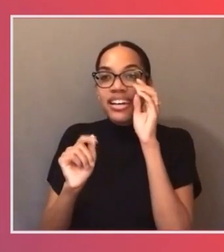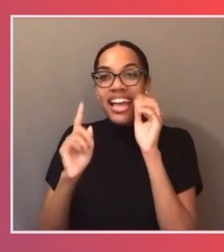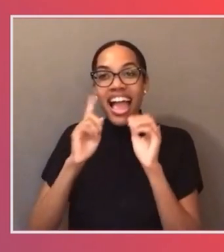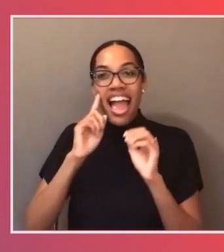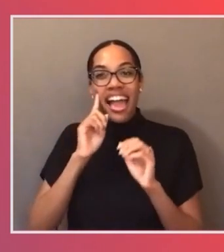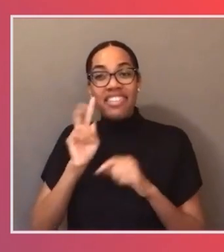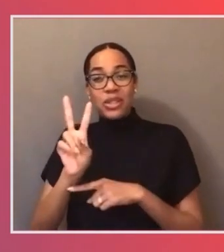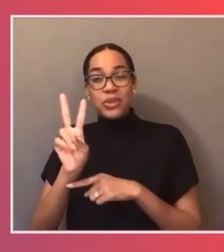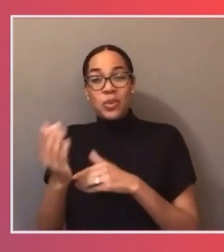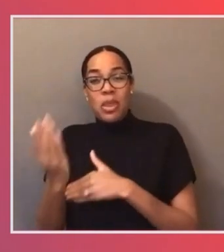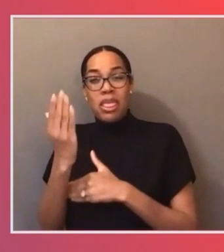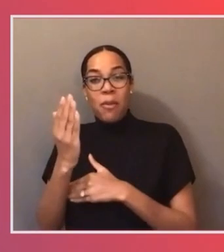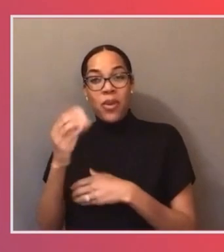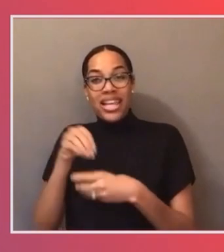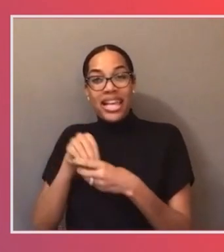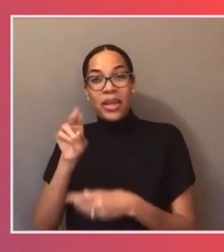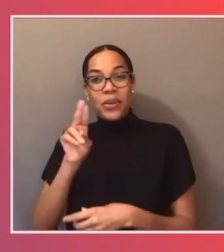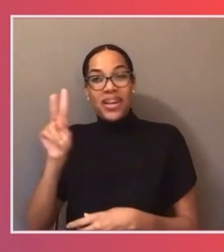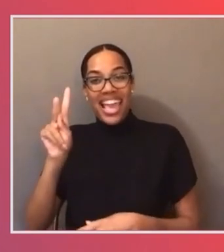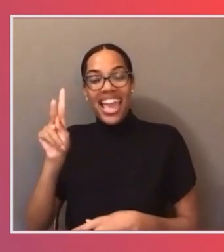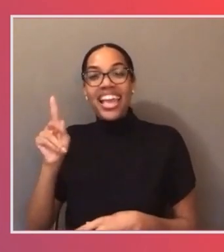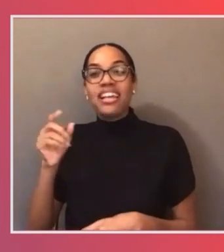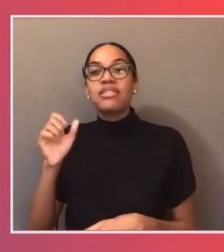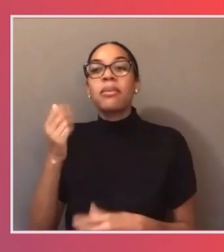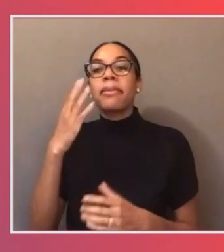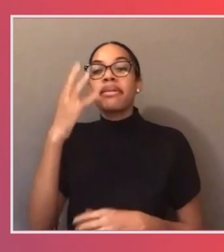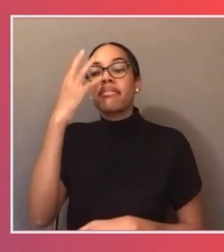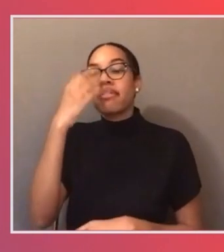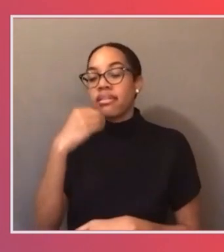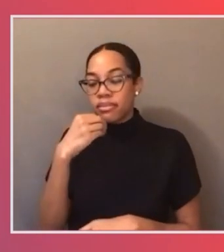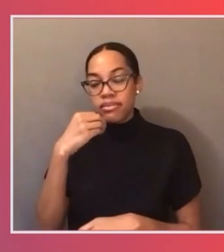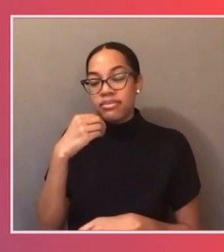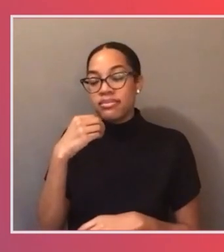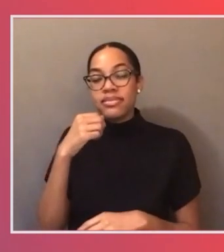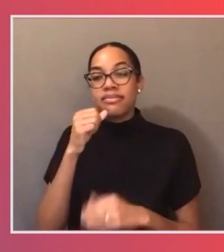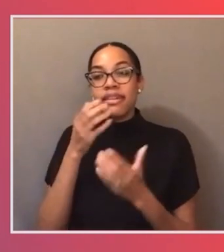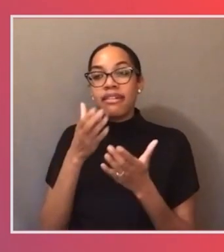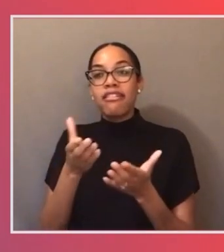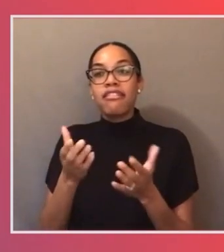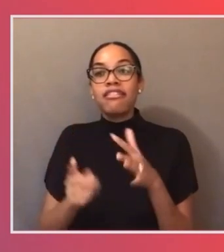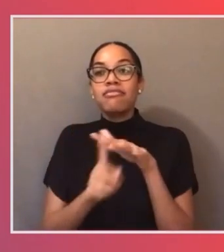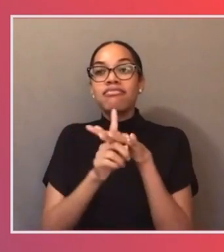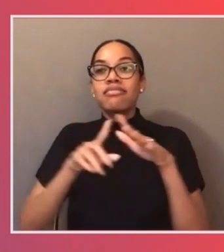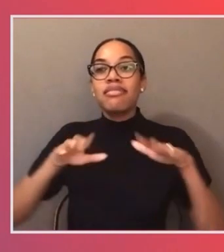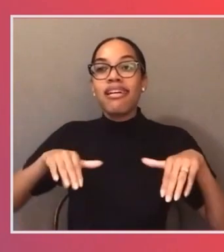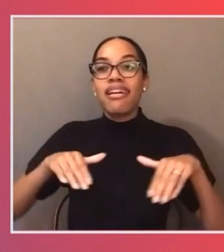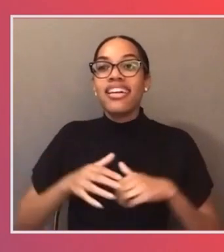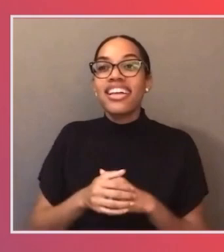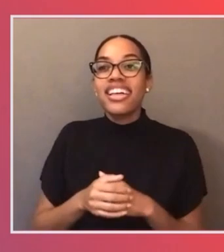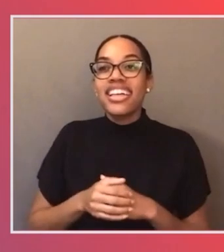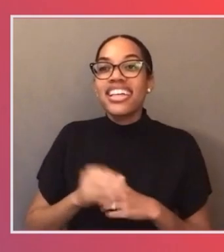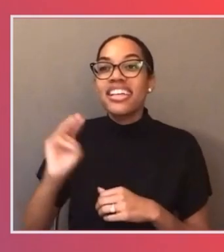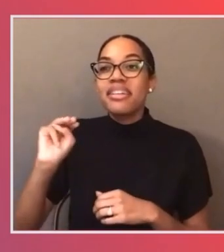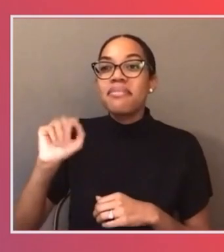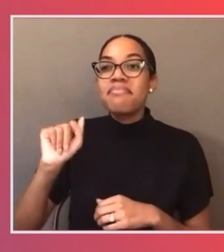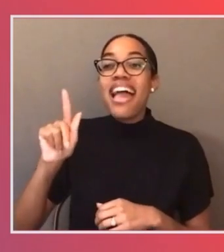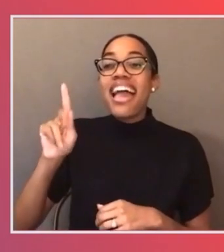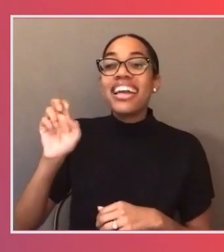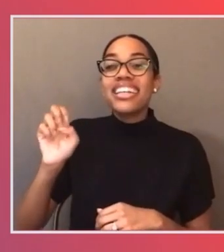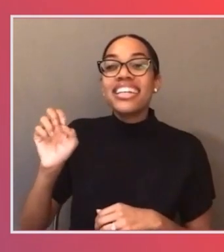keyboard. Yeah, you're good, Anthony. I'm just waiting to hear. Cut that check.